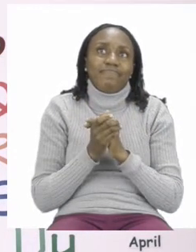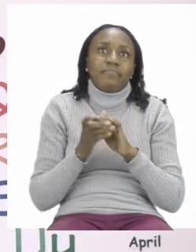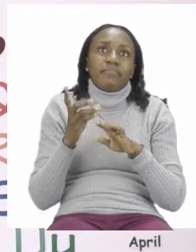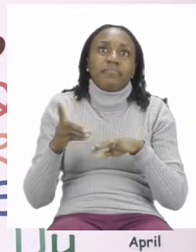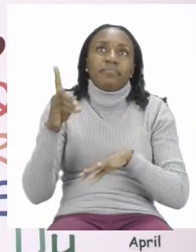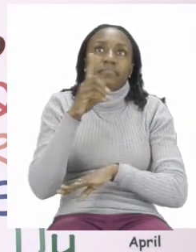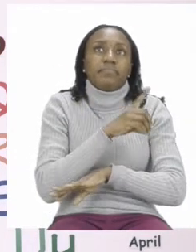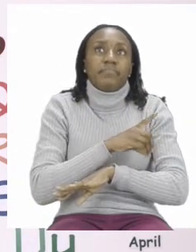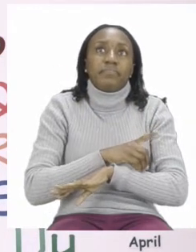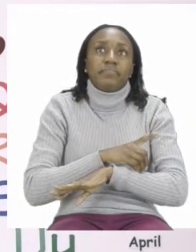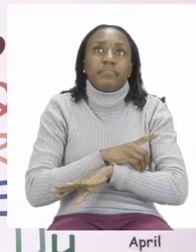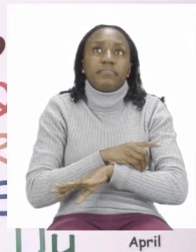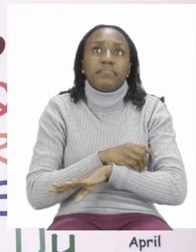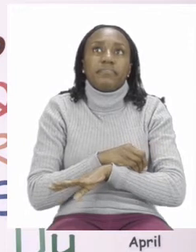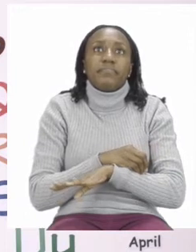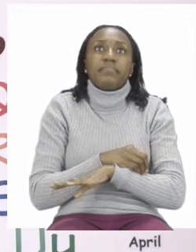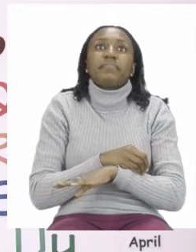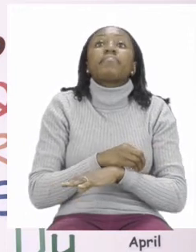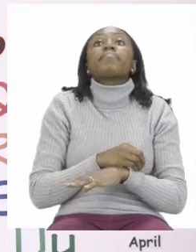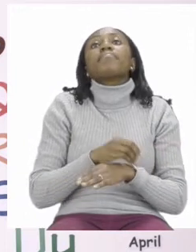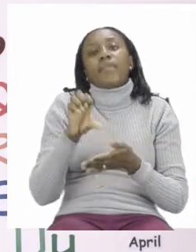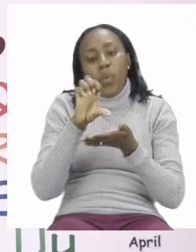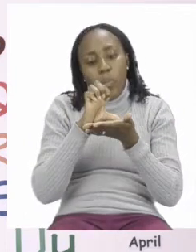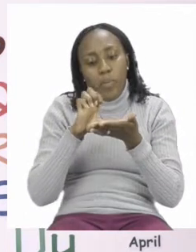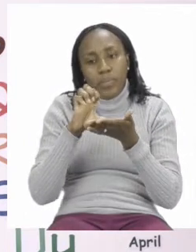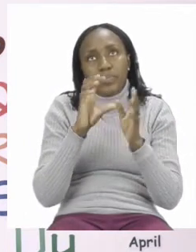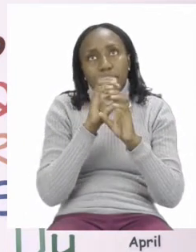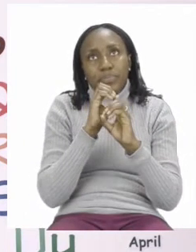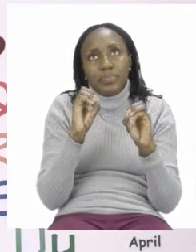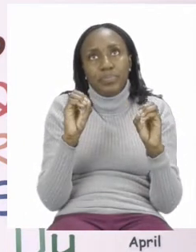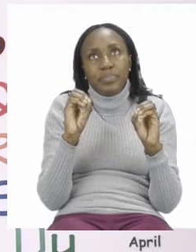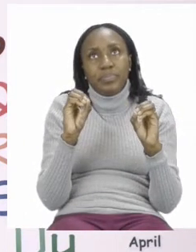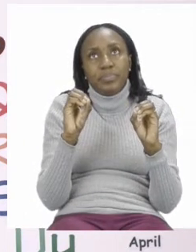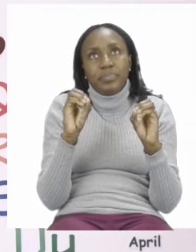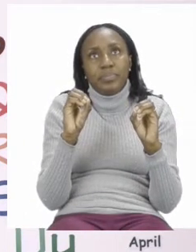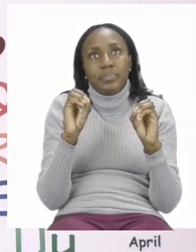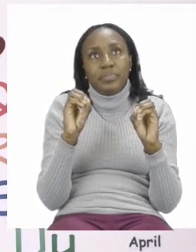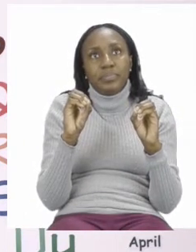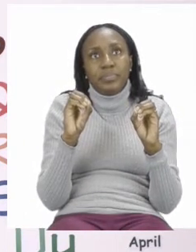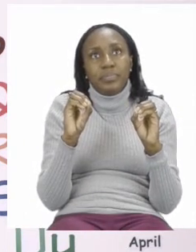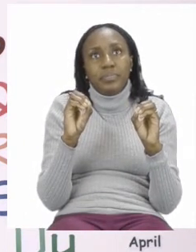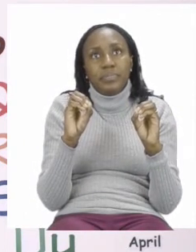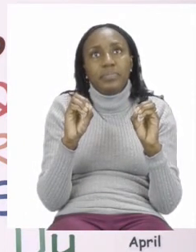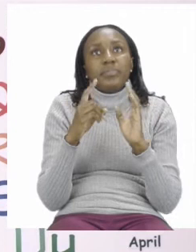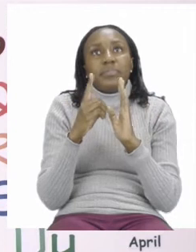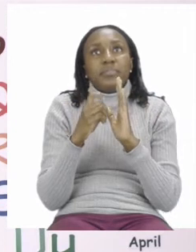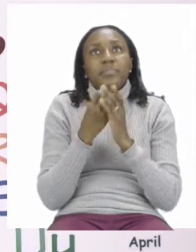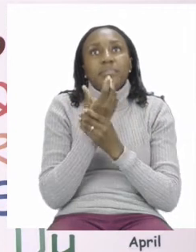Sanitize every day so the germs can stay away.